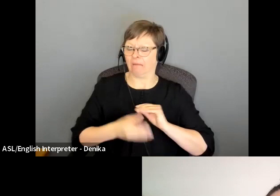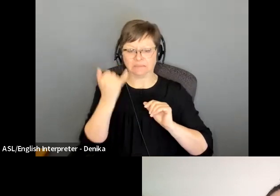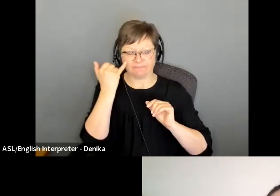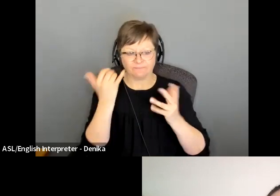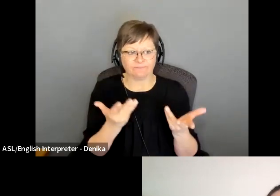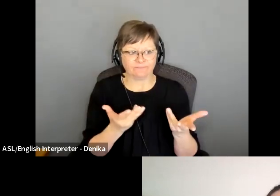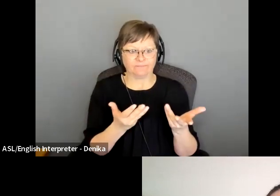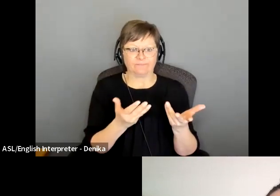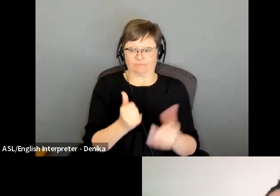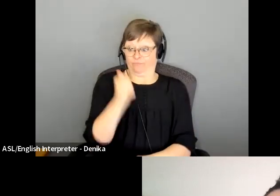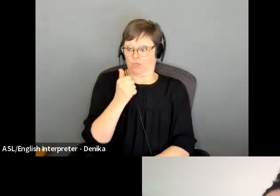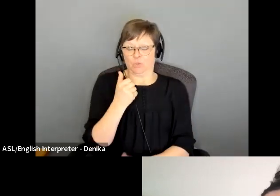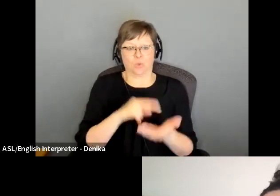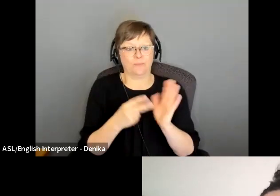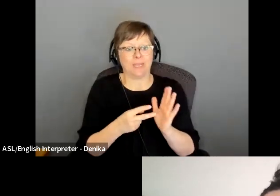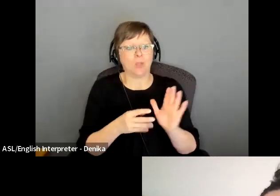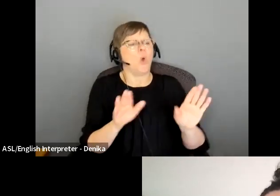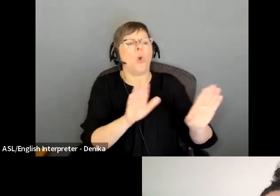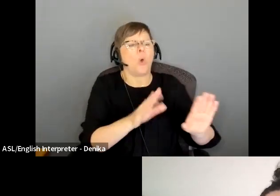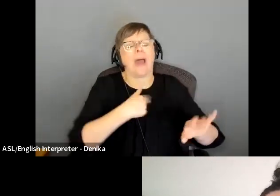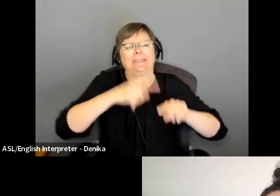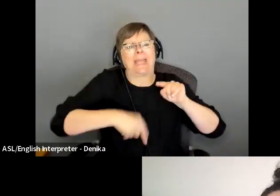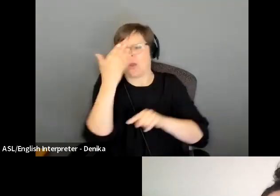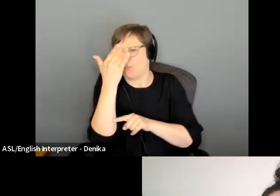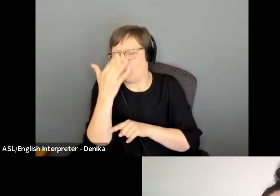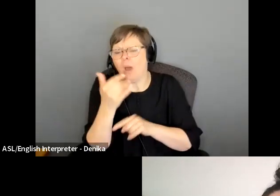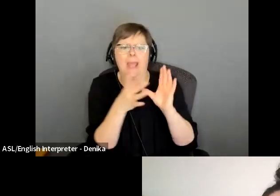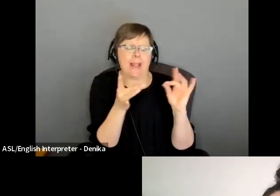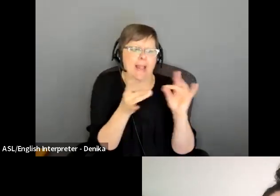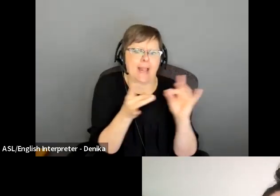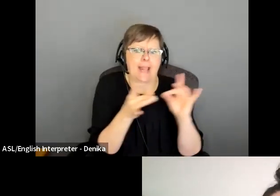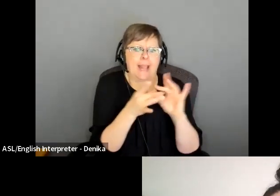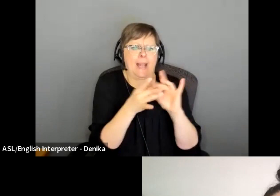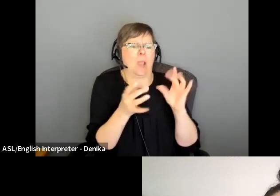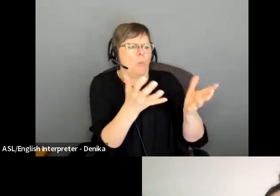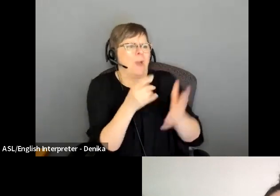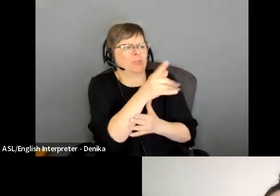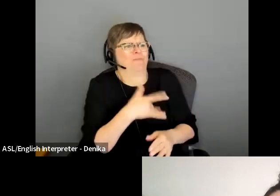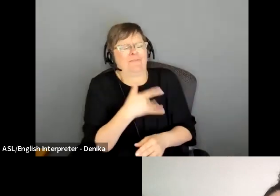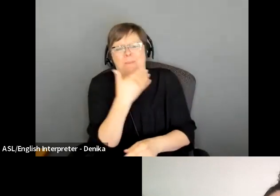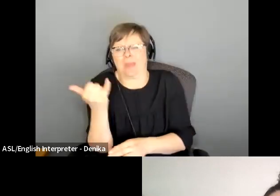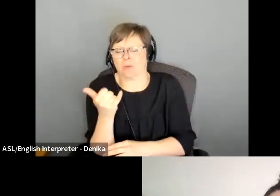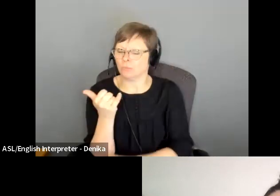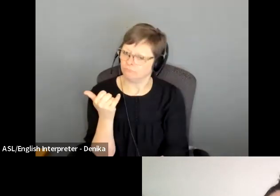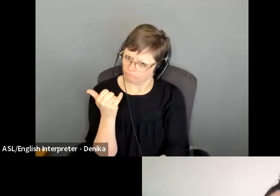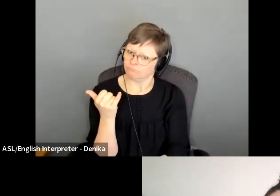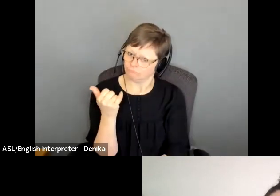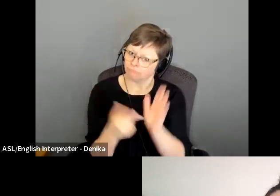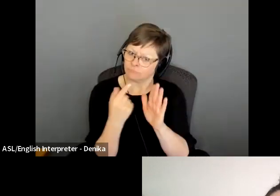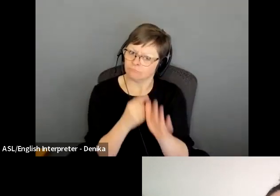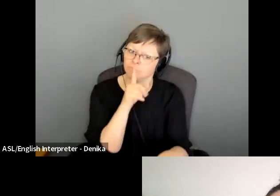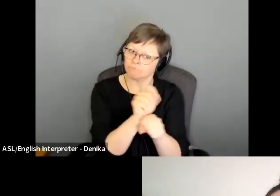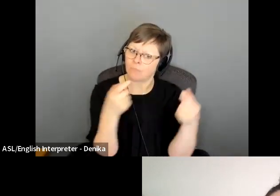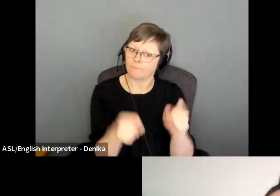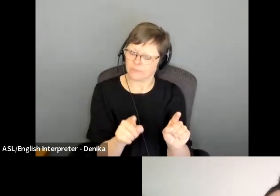an apology, a justification, actually trying to make someone else feel better. These ways that we try and,